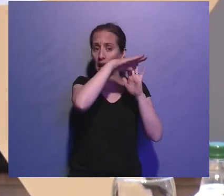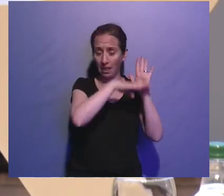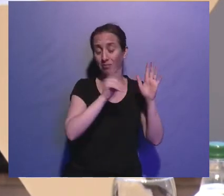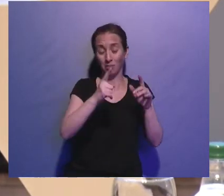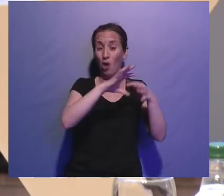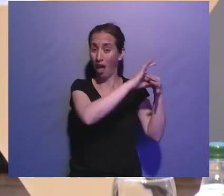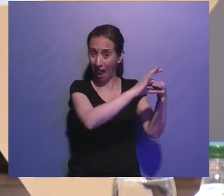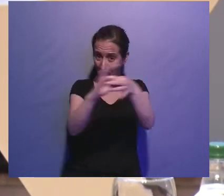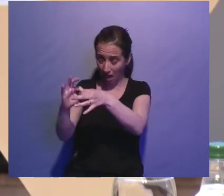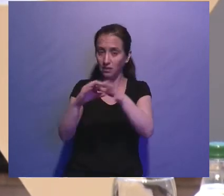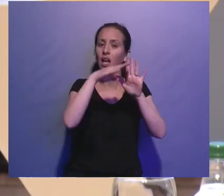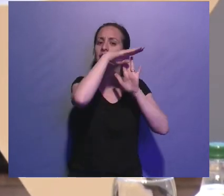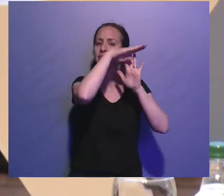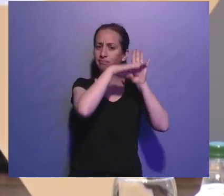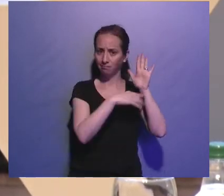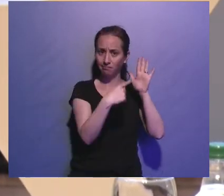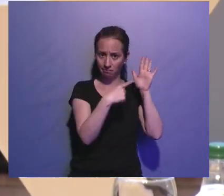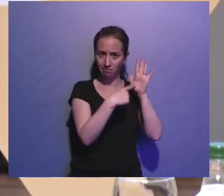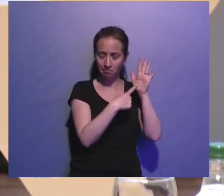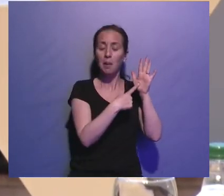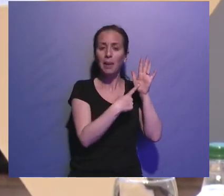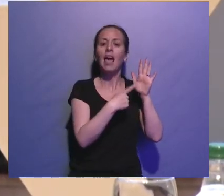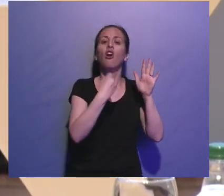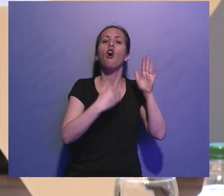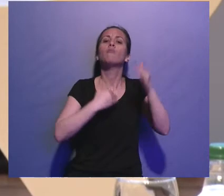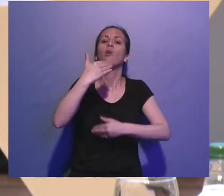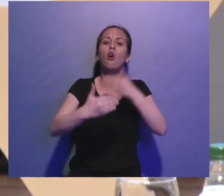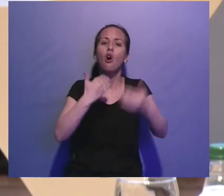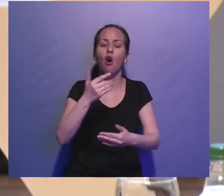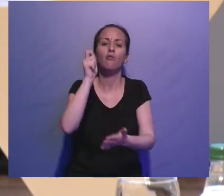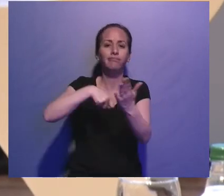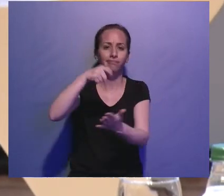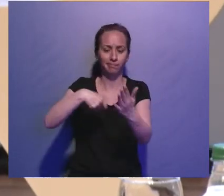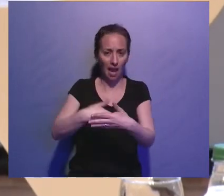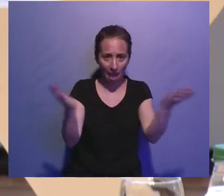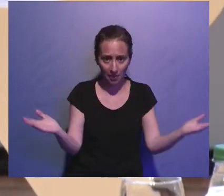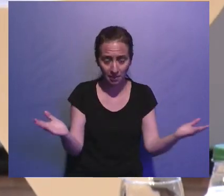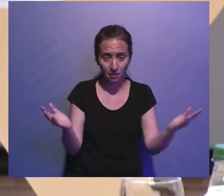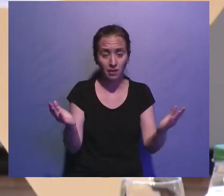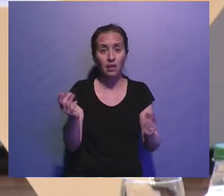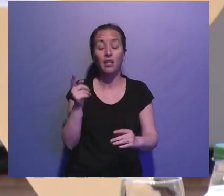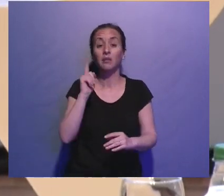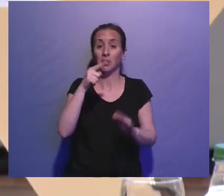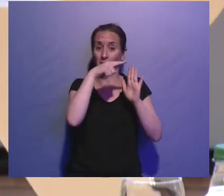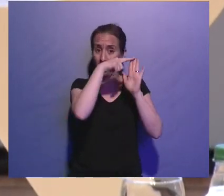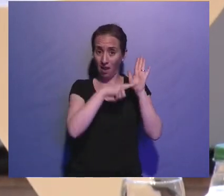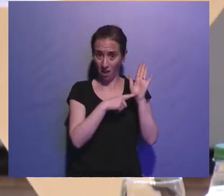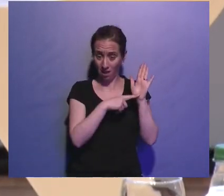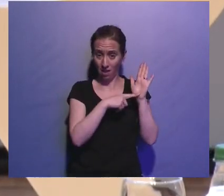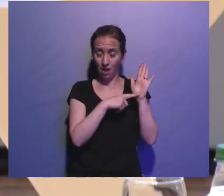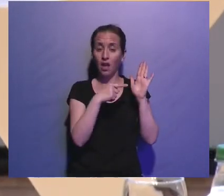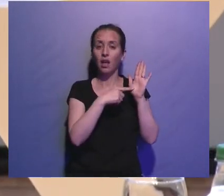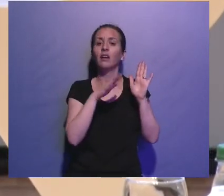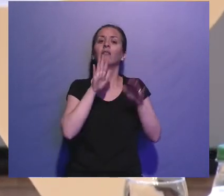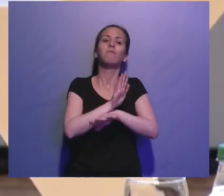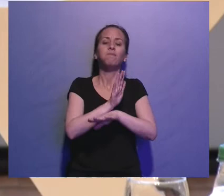policy. And those, I think, establish the groundwork for what should be a transparent process,